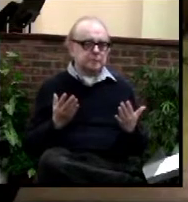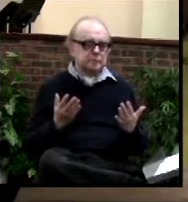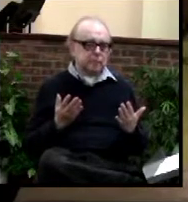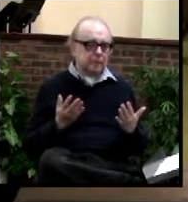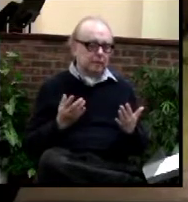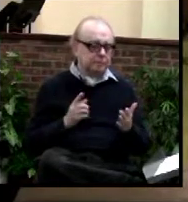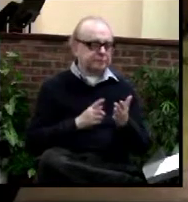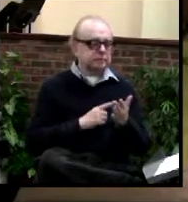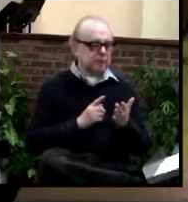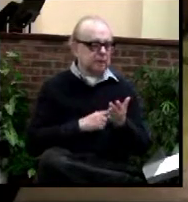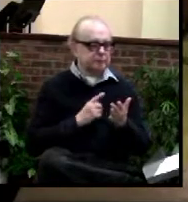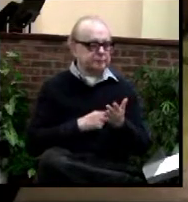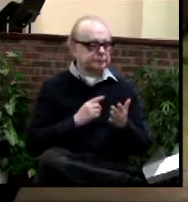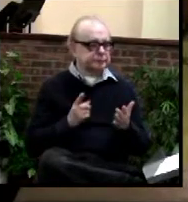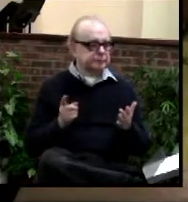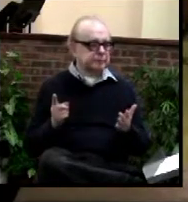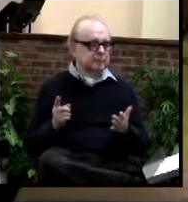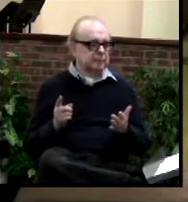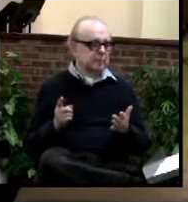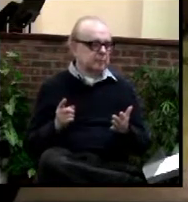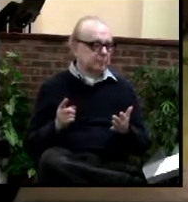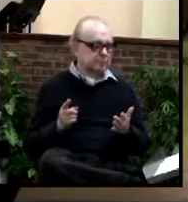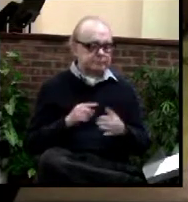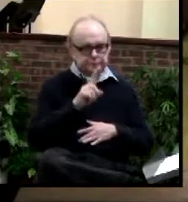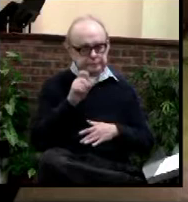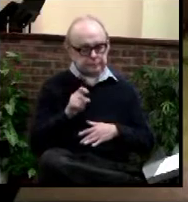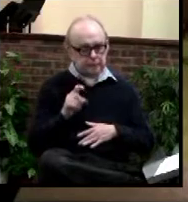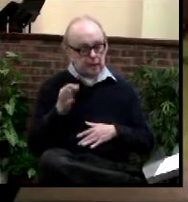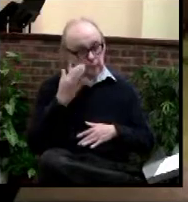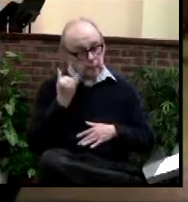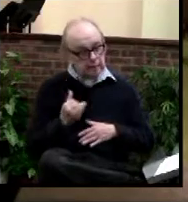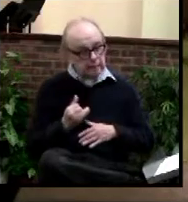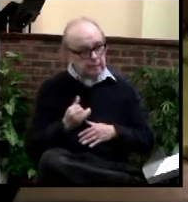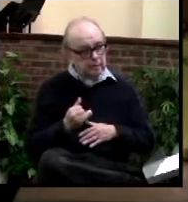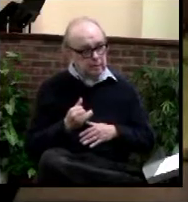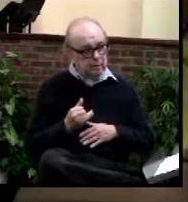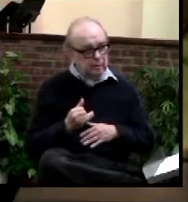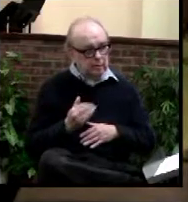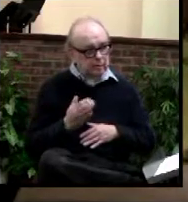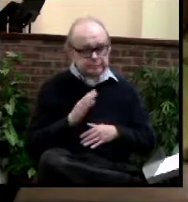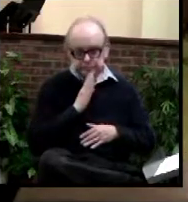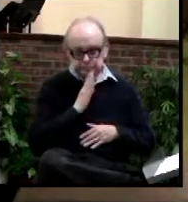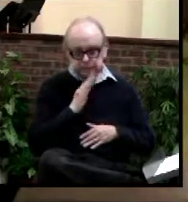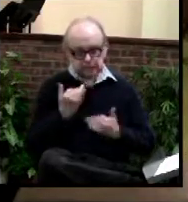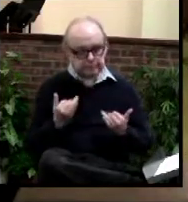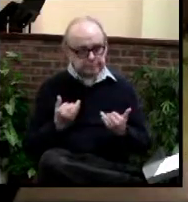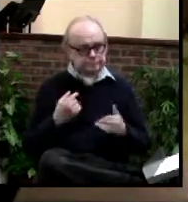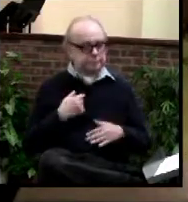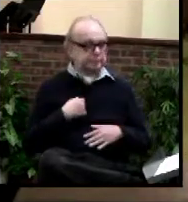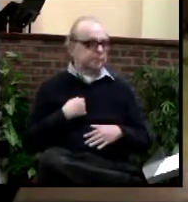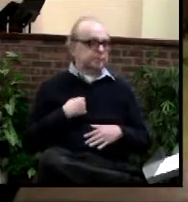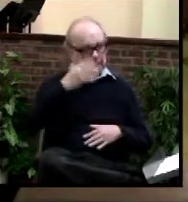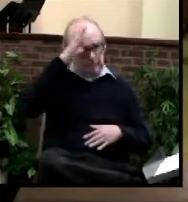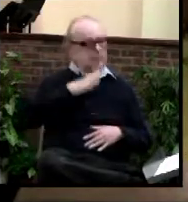sometimes there's these questions of why. And that's why I was talking to you today, that I'm a guy of fashion,